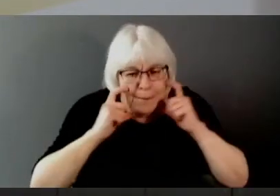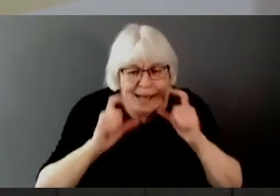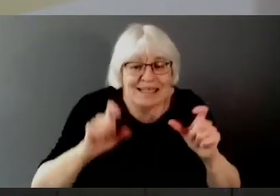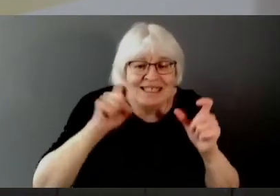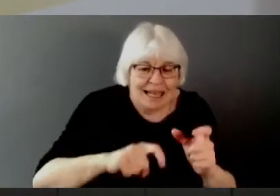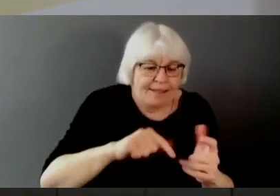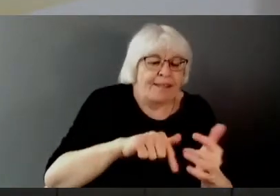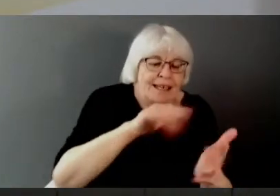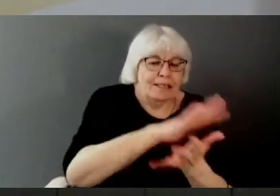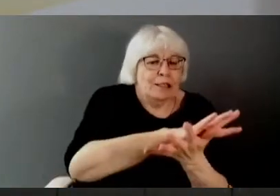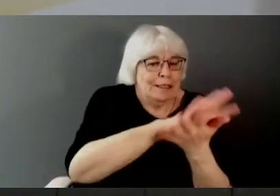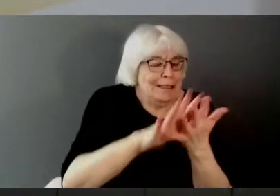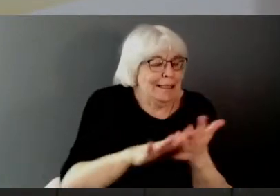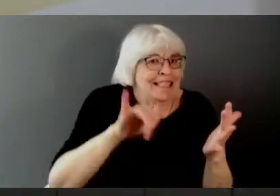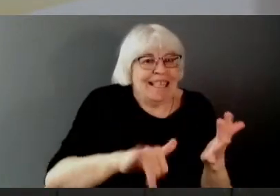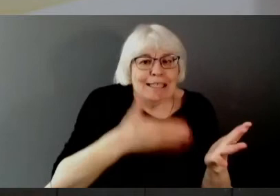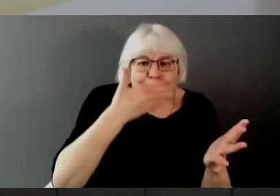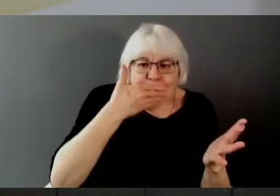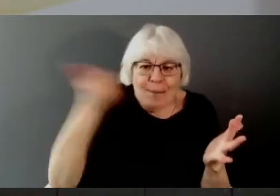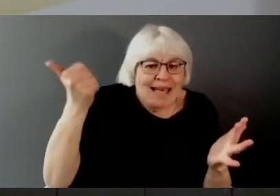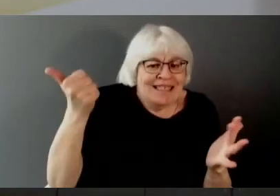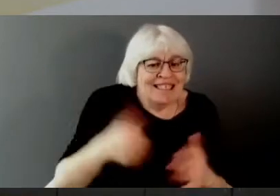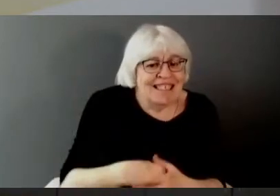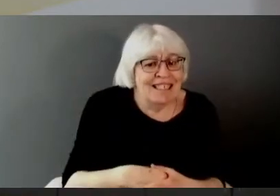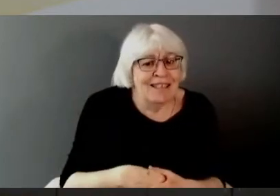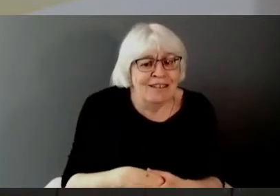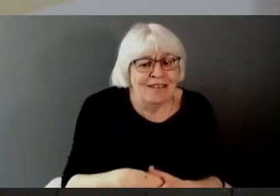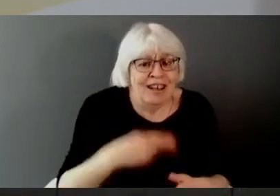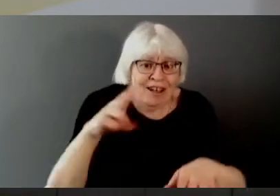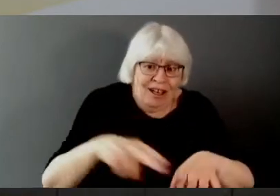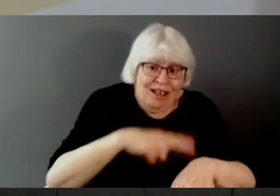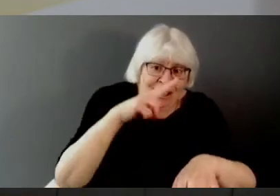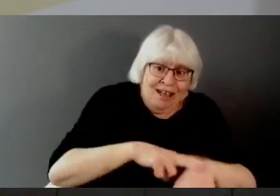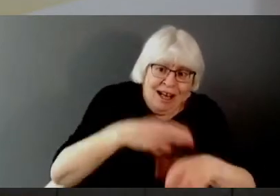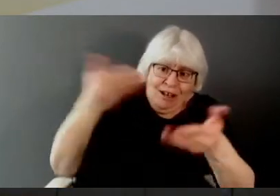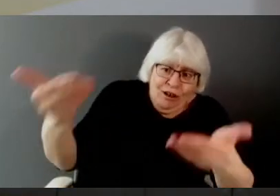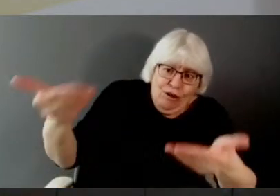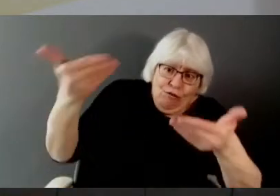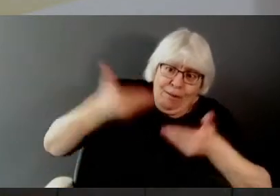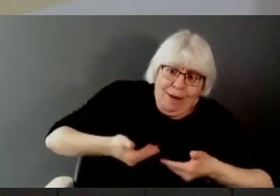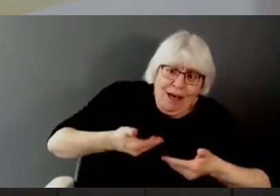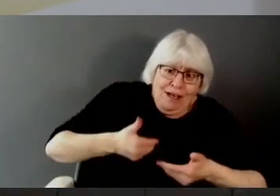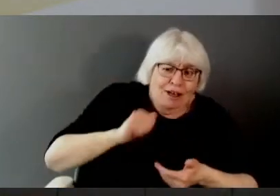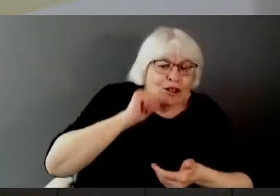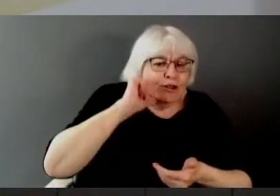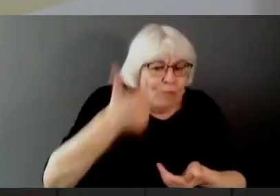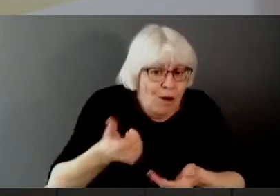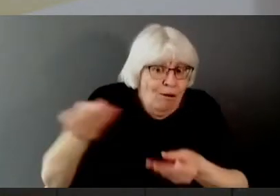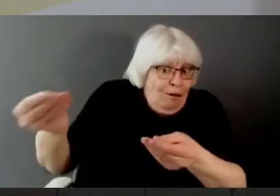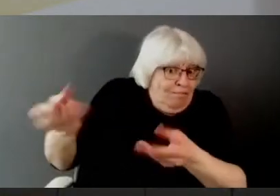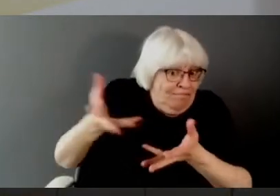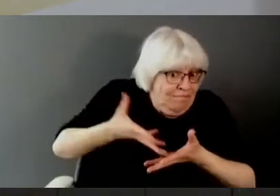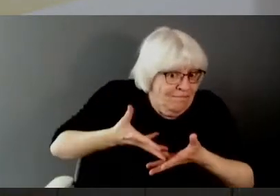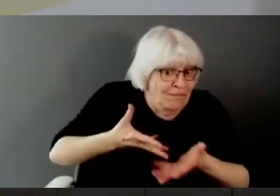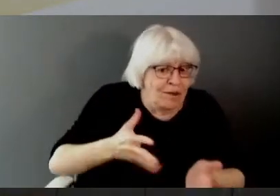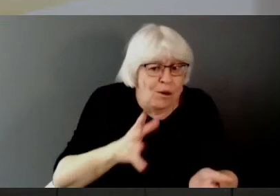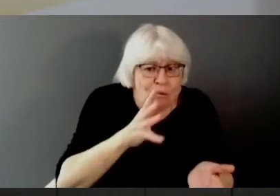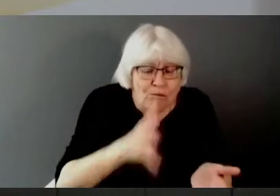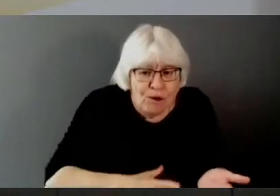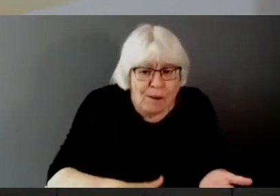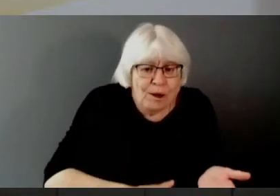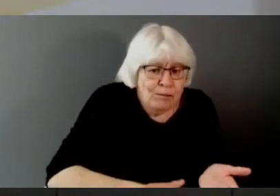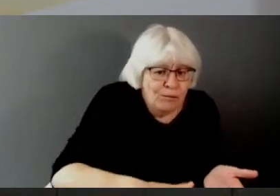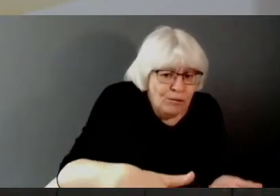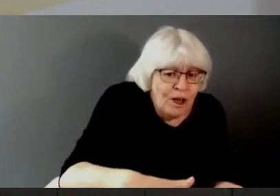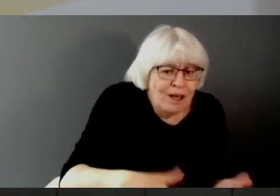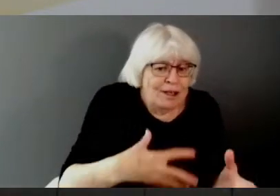national recommendations regarding the following groups receiving the COVID-19 vaccine: pregnant and breastfeeding women, immunosuppressed individuals, and